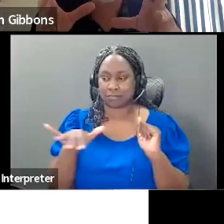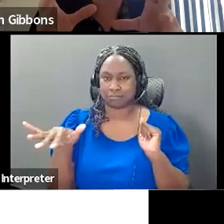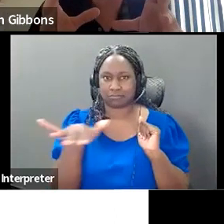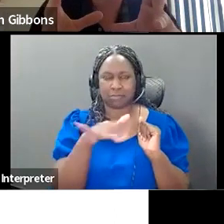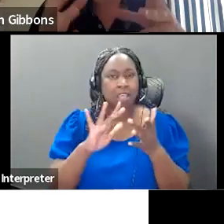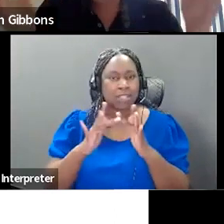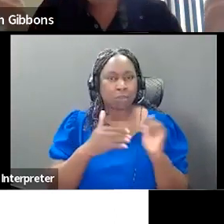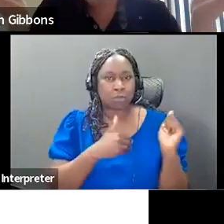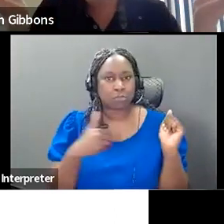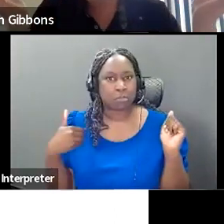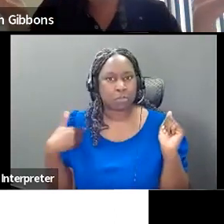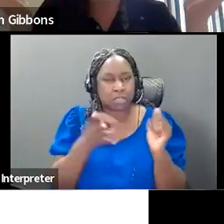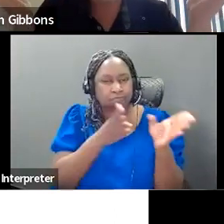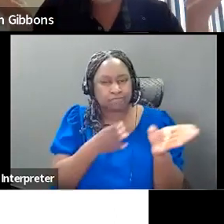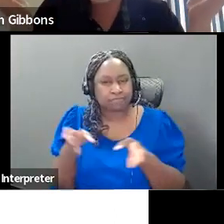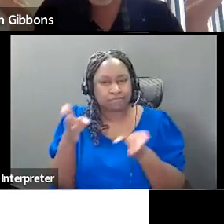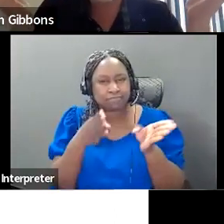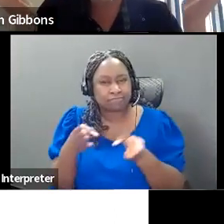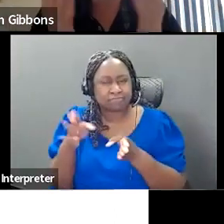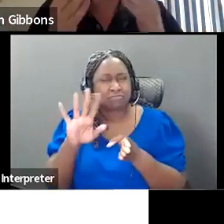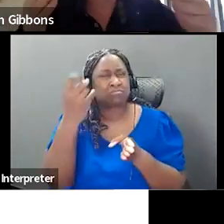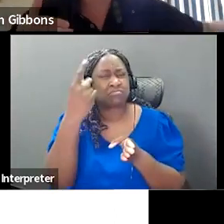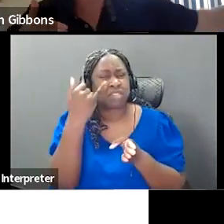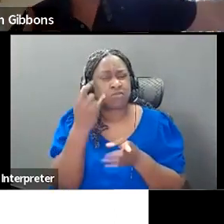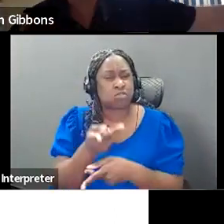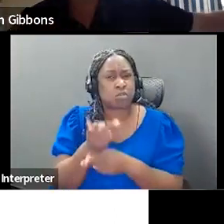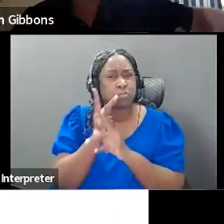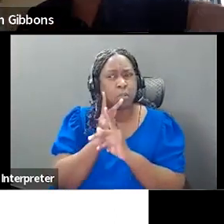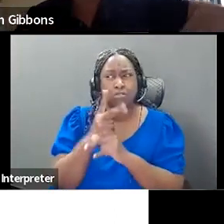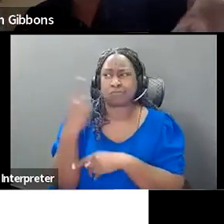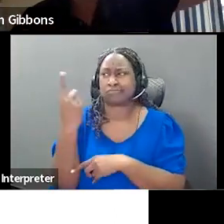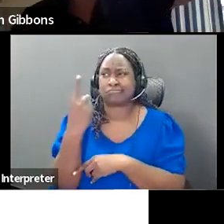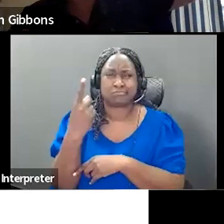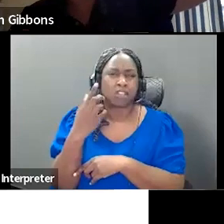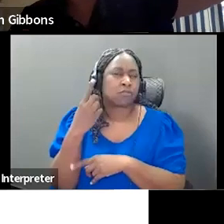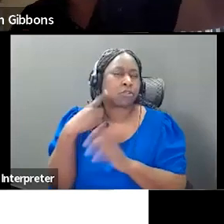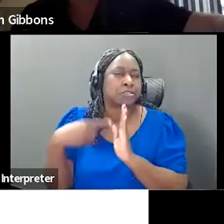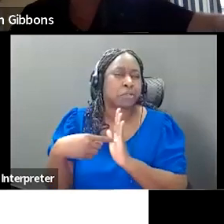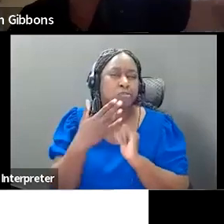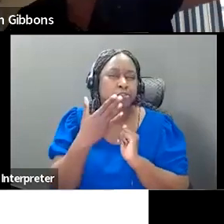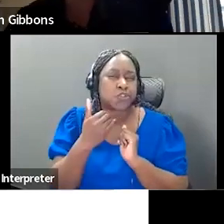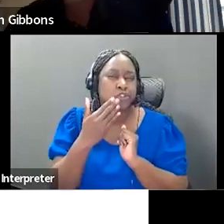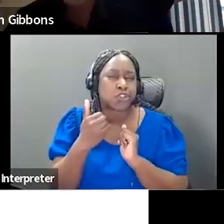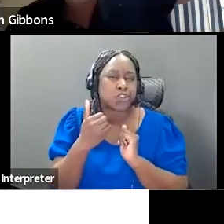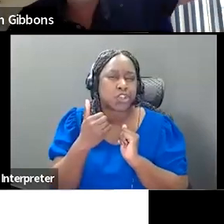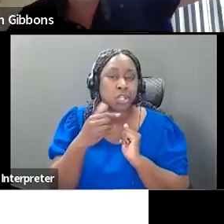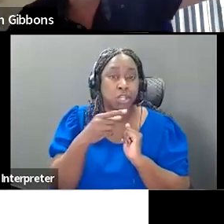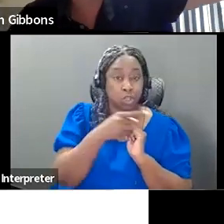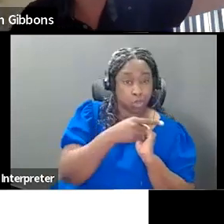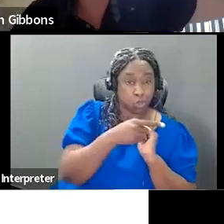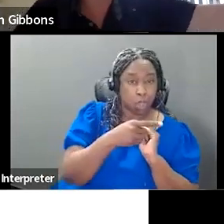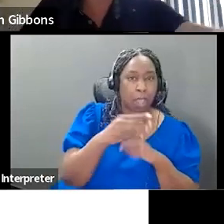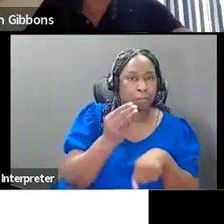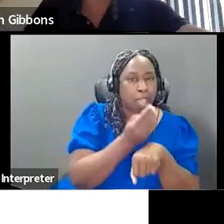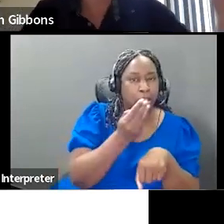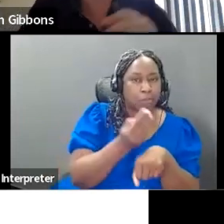are organizing, because sometimes when you need to borrow a cup of sugar, you're not going to go online and ask somebody, if you're living in Miami, somebody in Portland, Oregon to